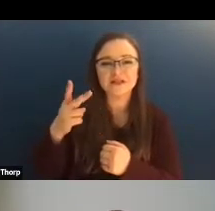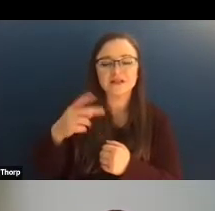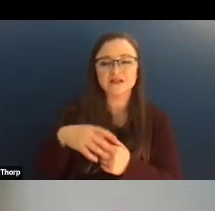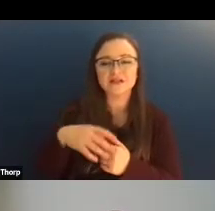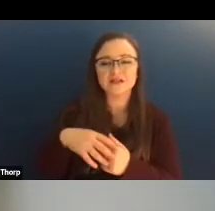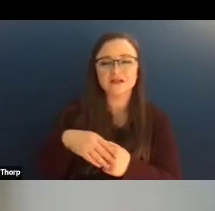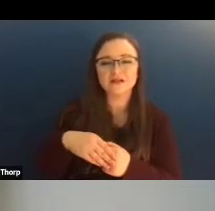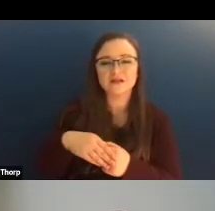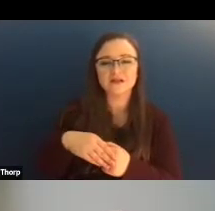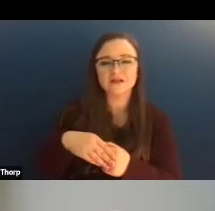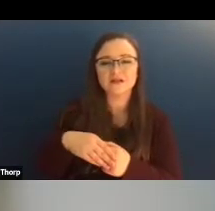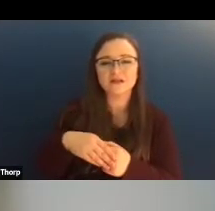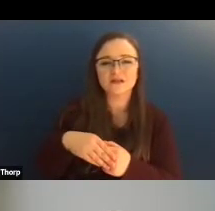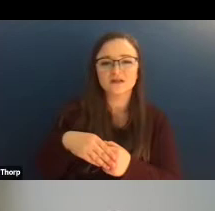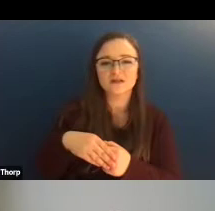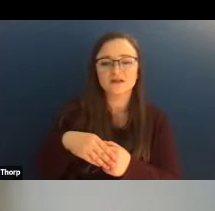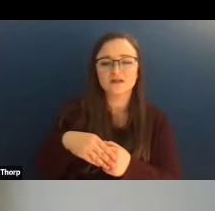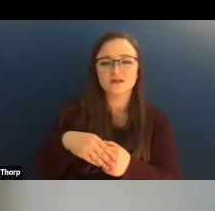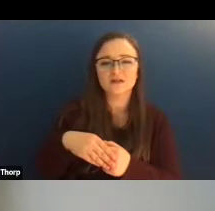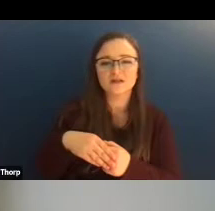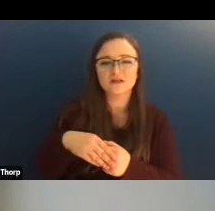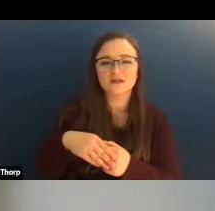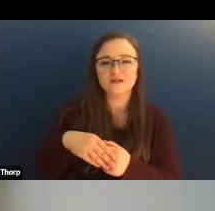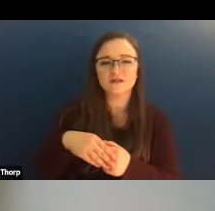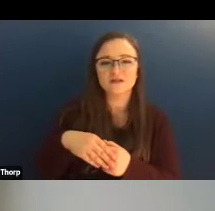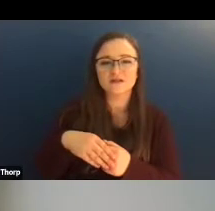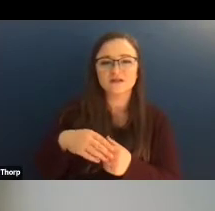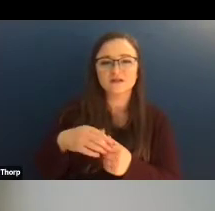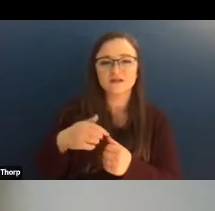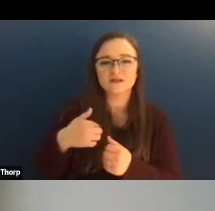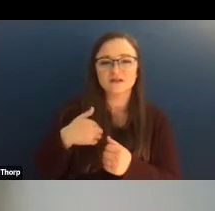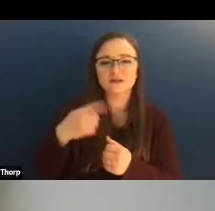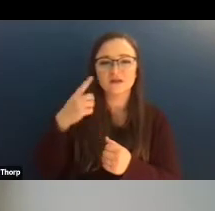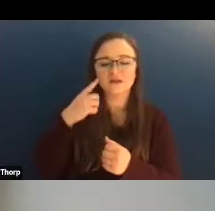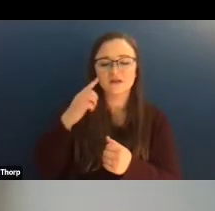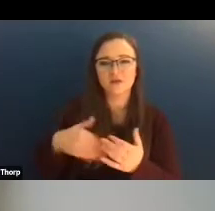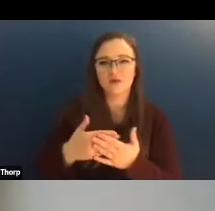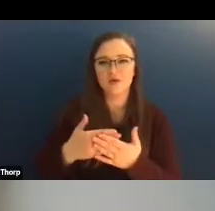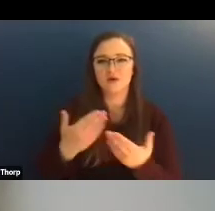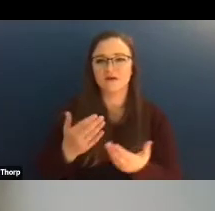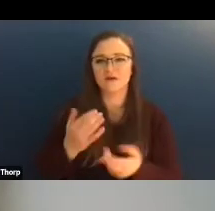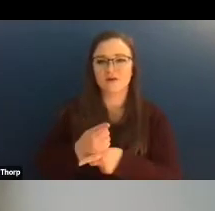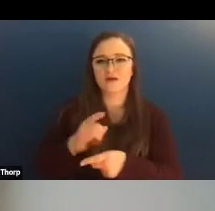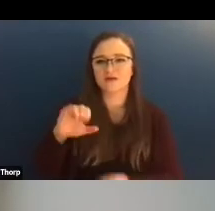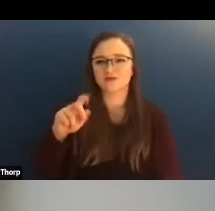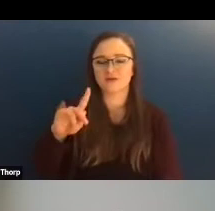I think we are all introduced, right? Jackie, is that correct?